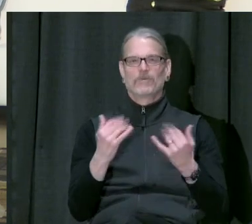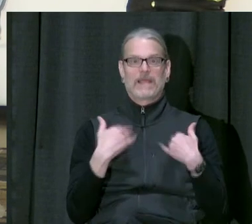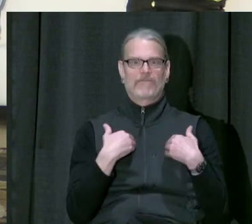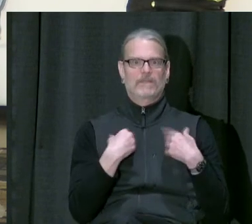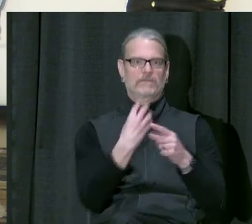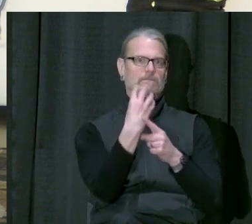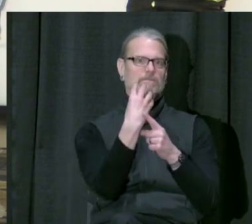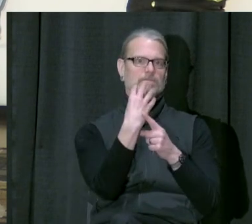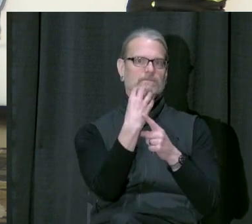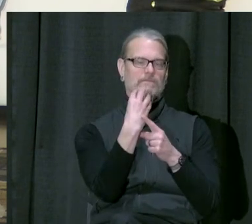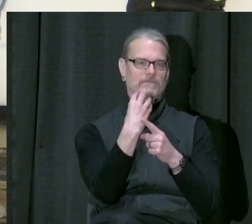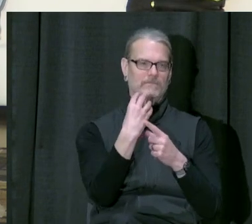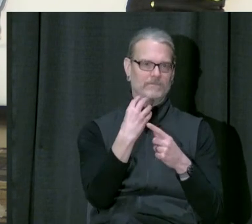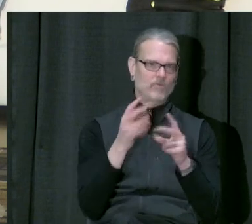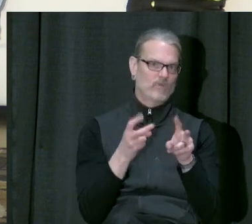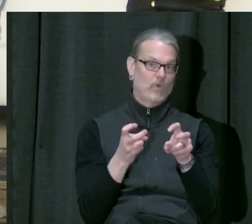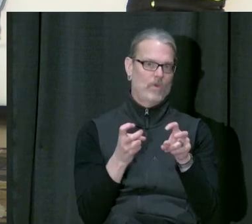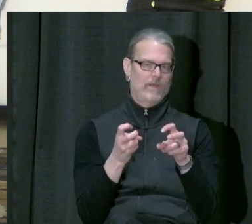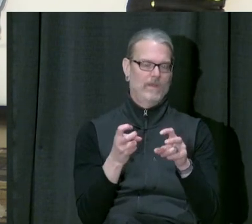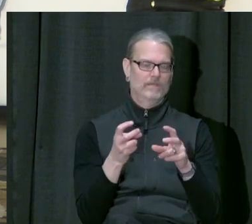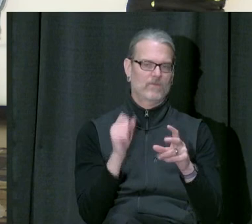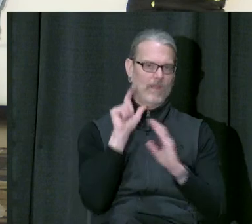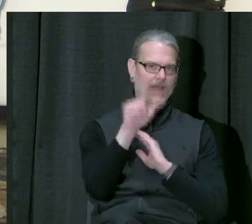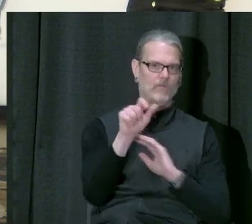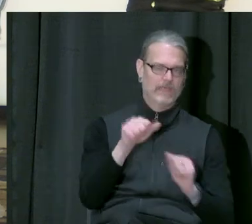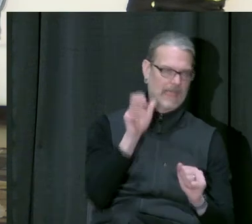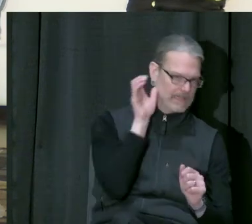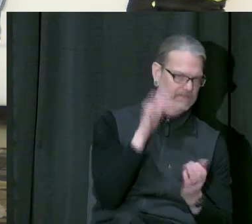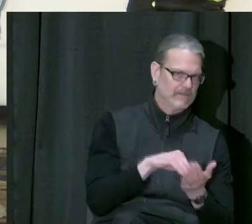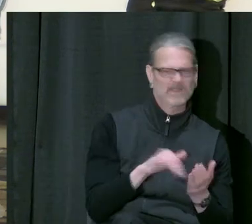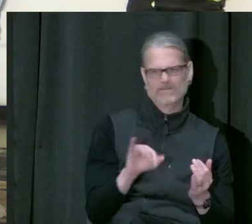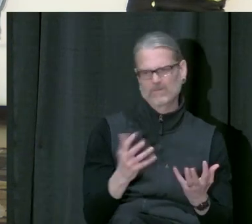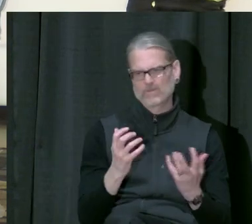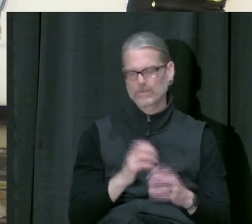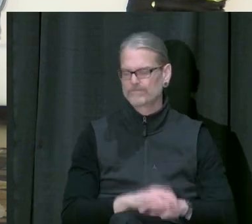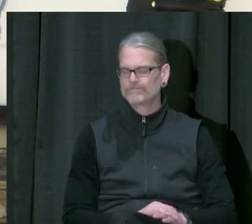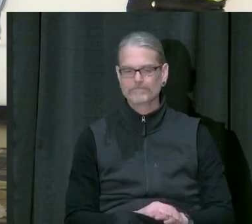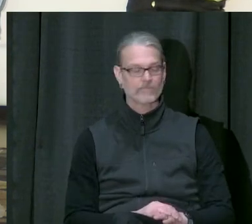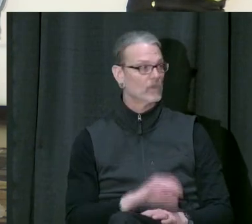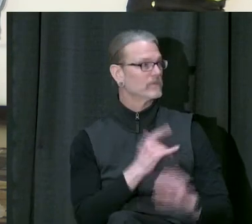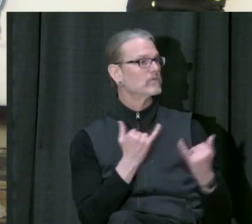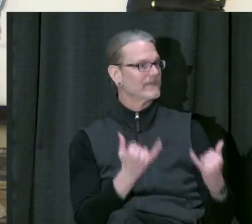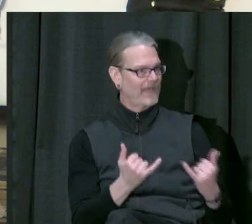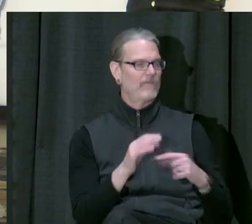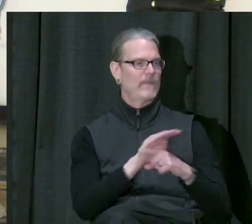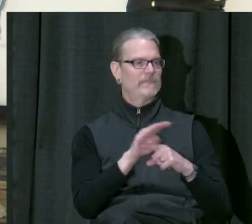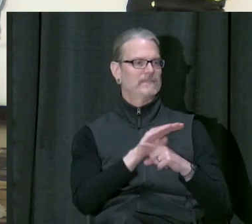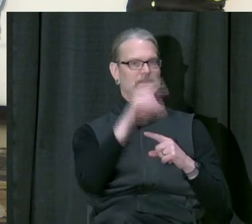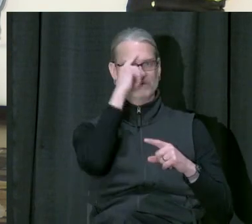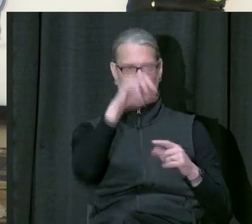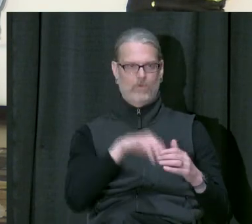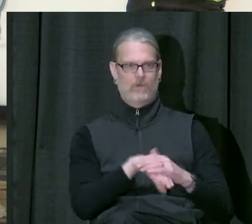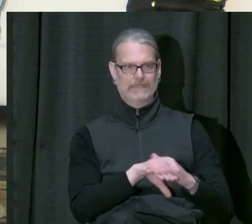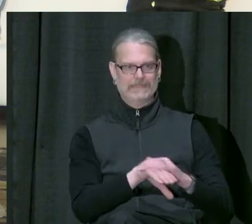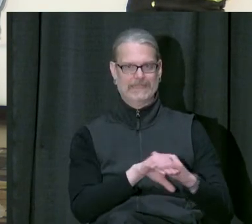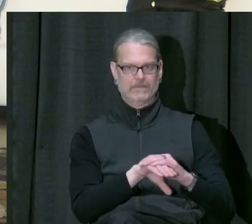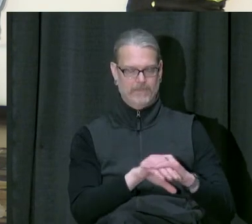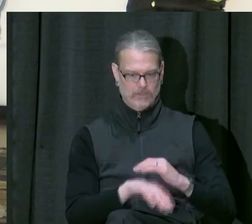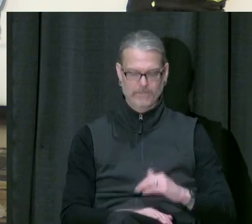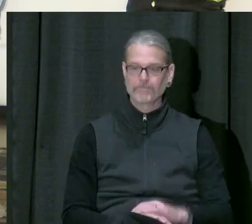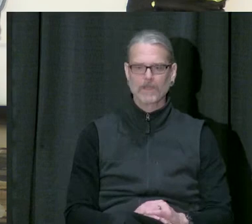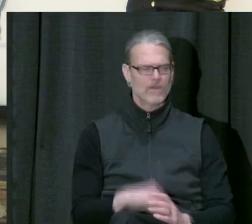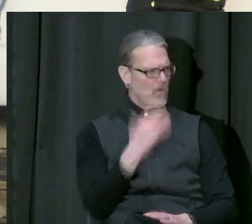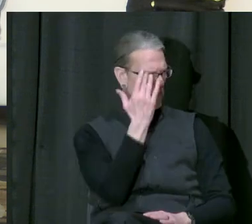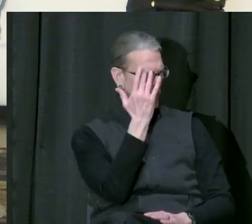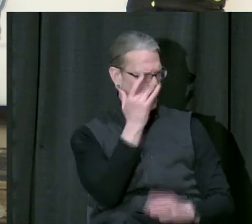Now, let's go back to the business side of this, the business of accessibility. So why do clients